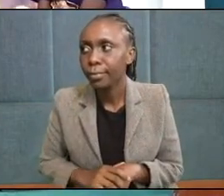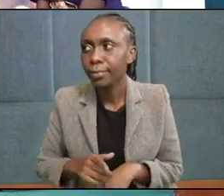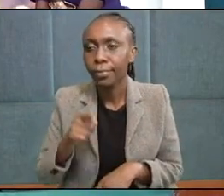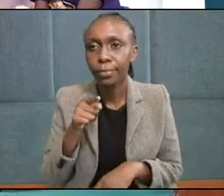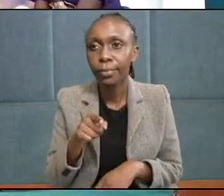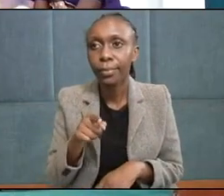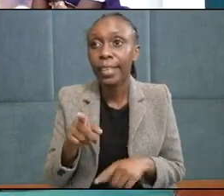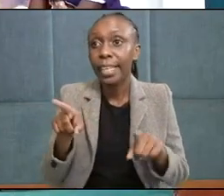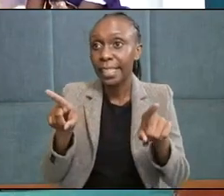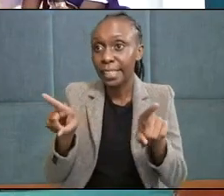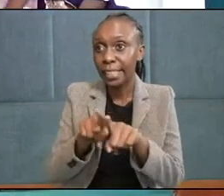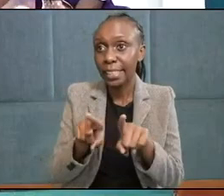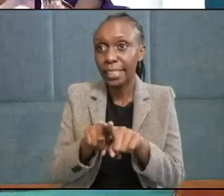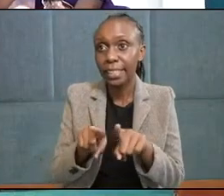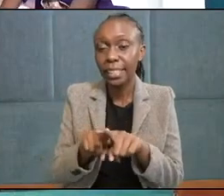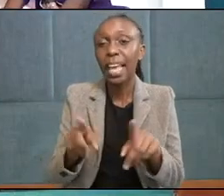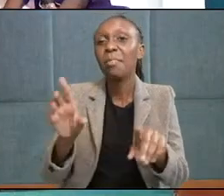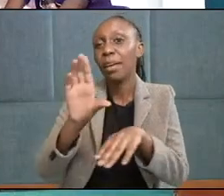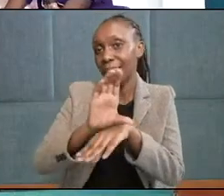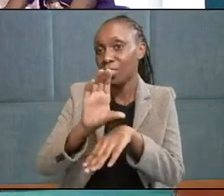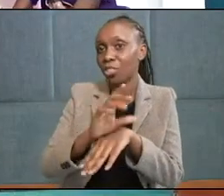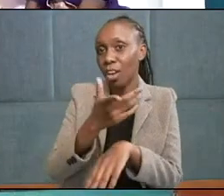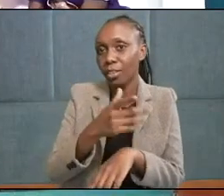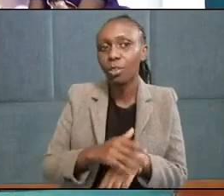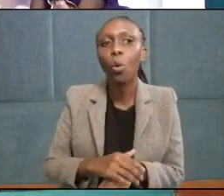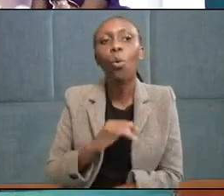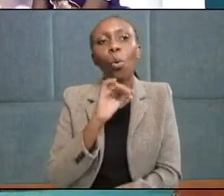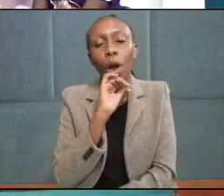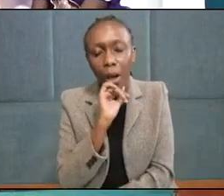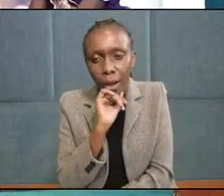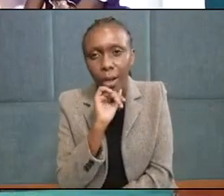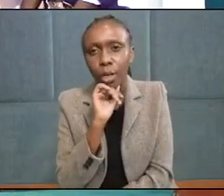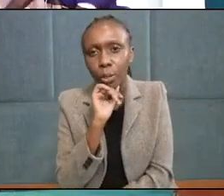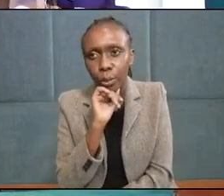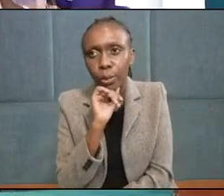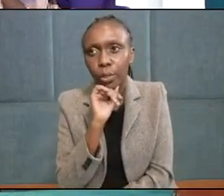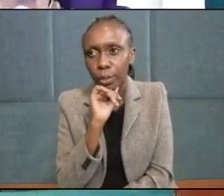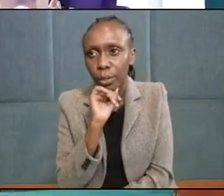a church. A synagogue is like a church. Wow. And what did